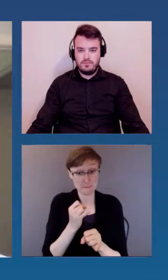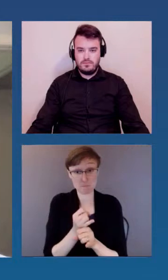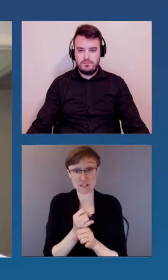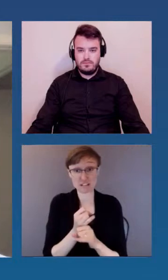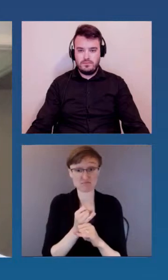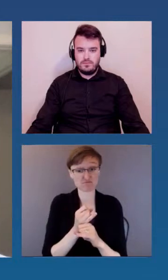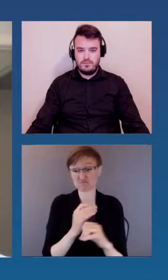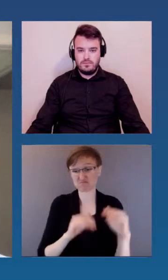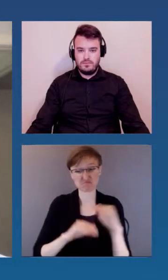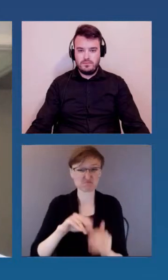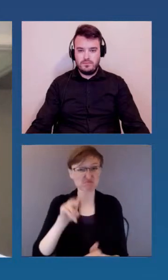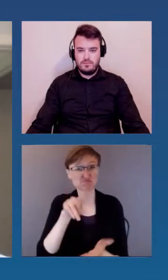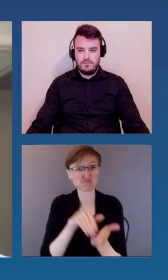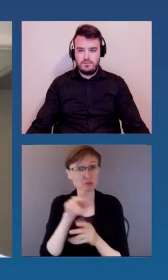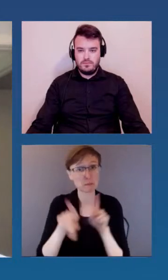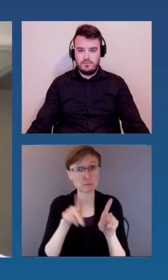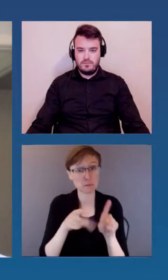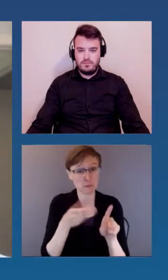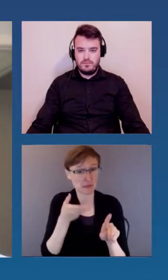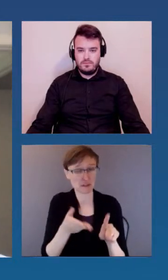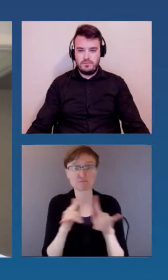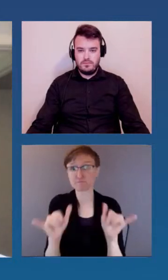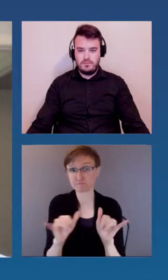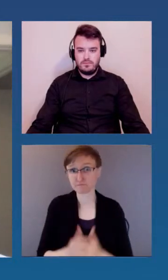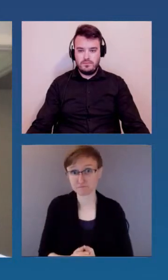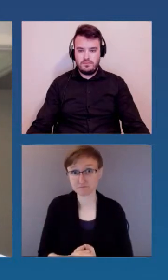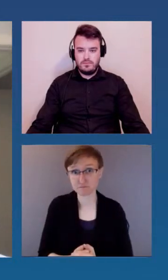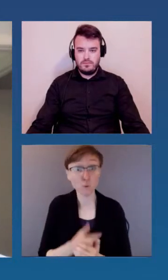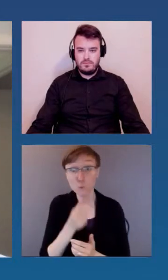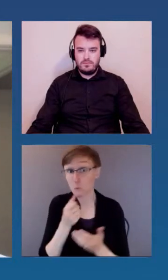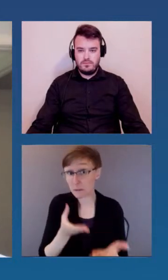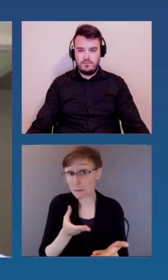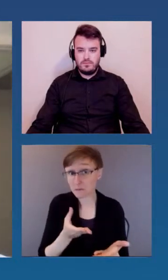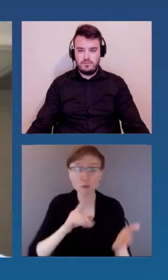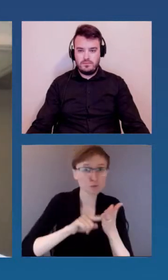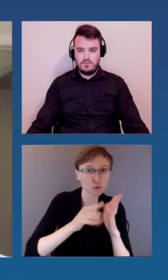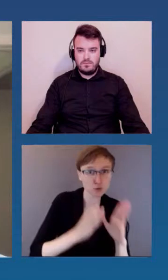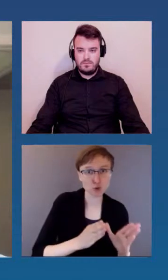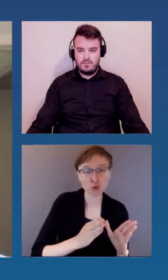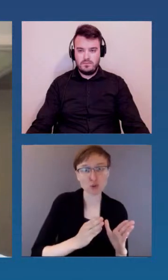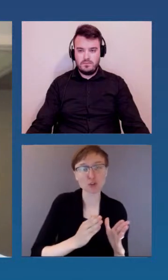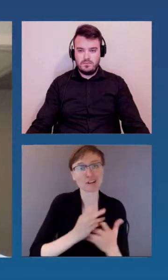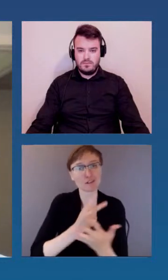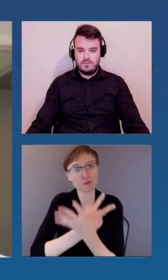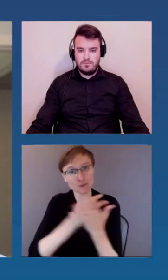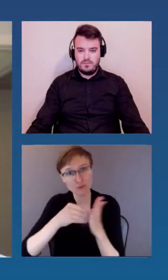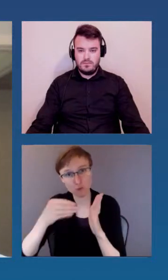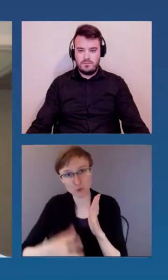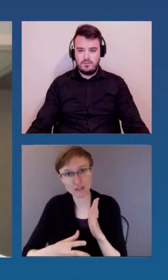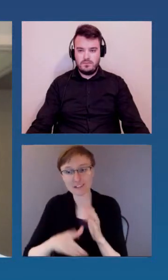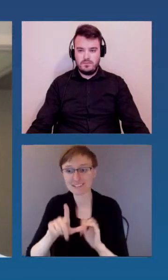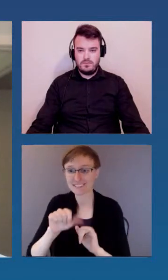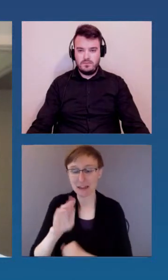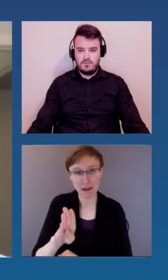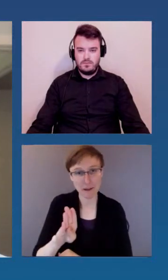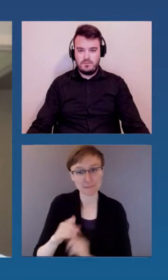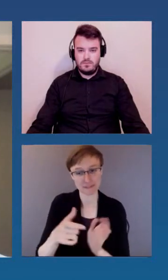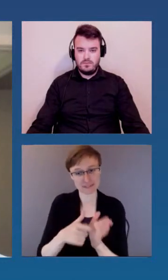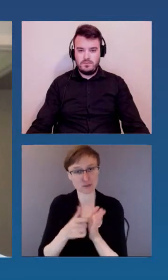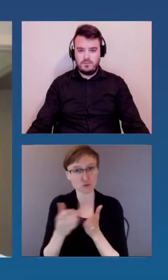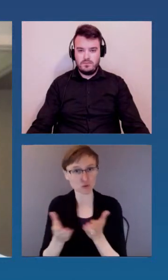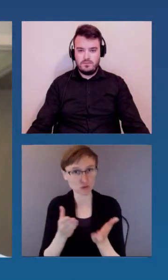making sure that our online courses, our programs are vibrant and stimulating, that our services, very much including mental health